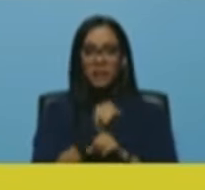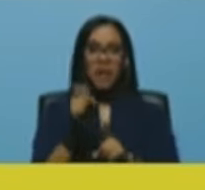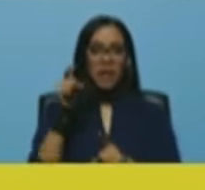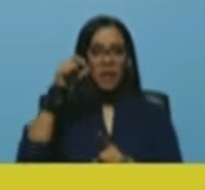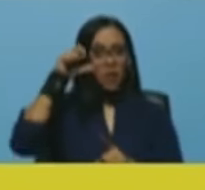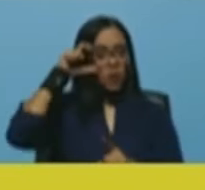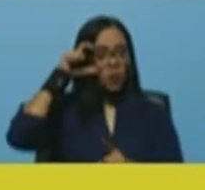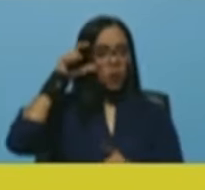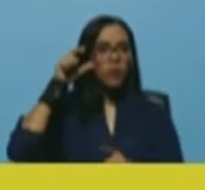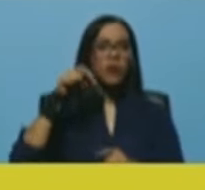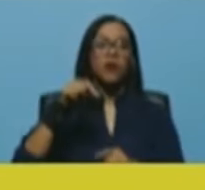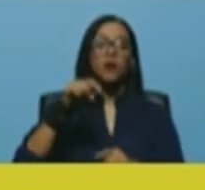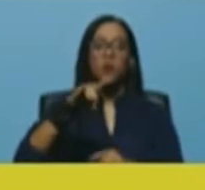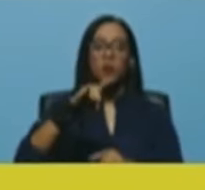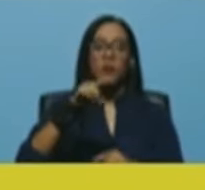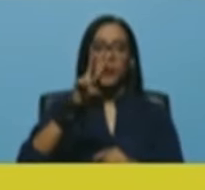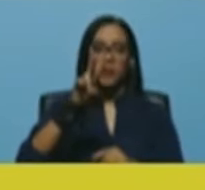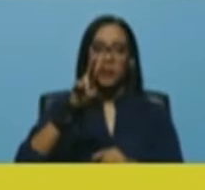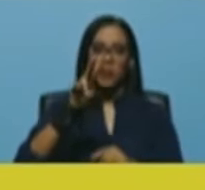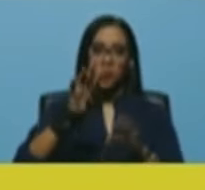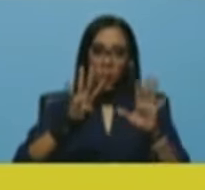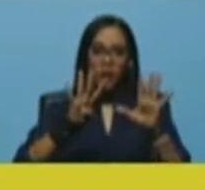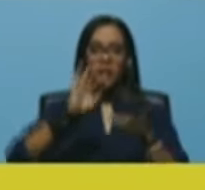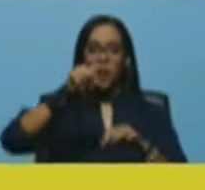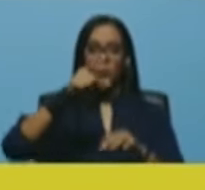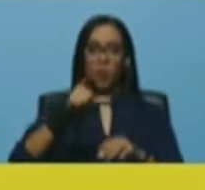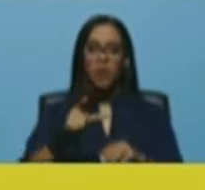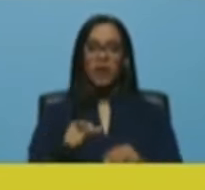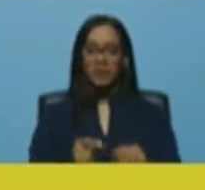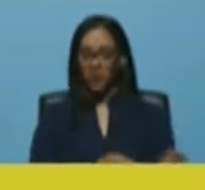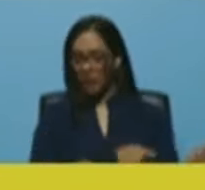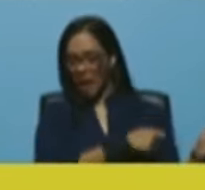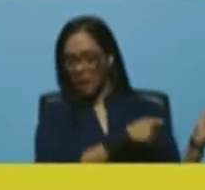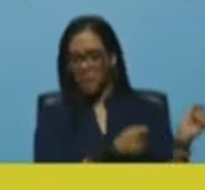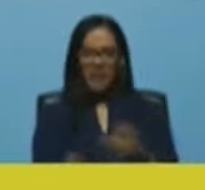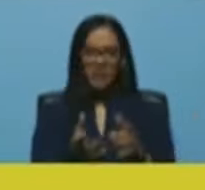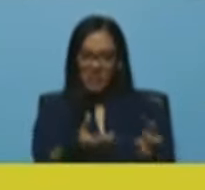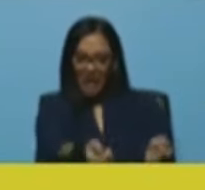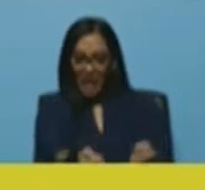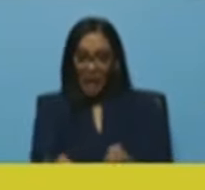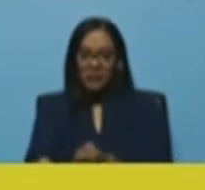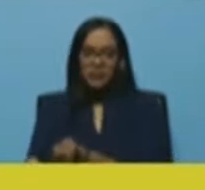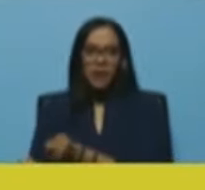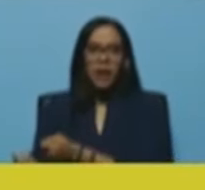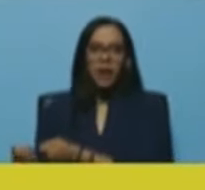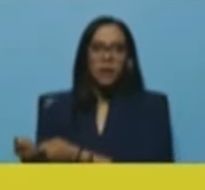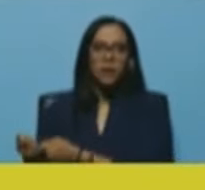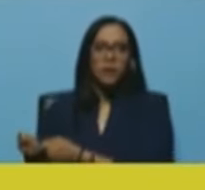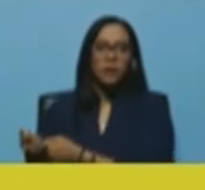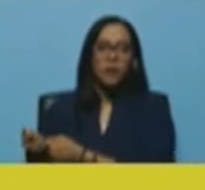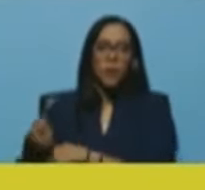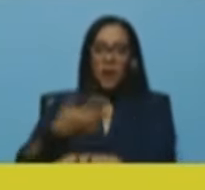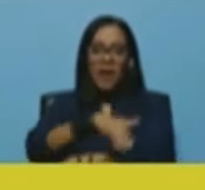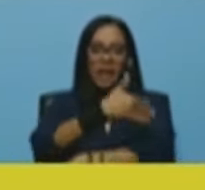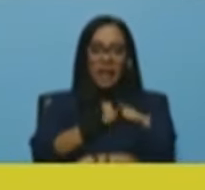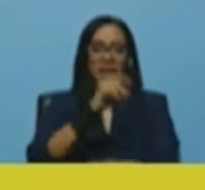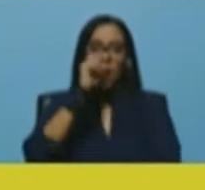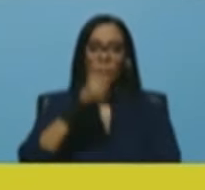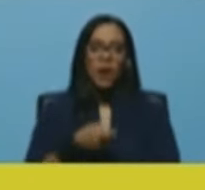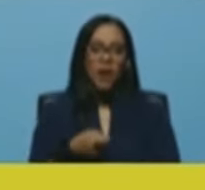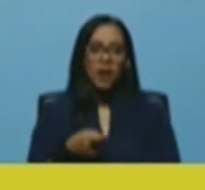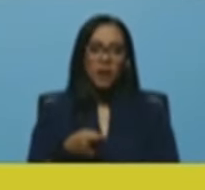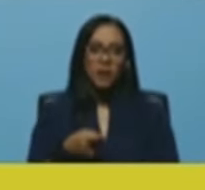violence act that Monday, July 29, they